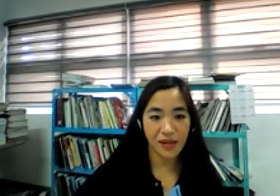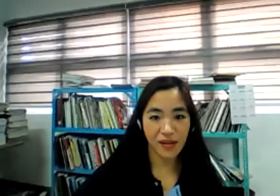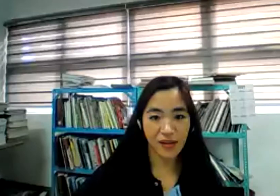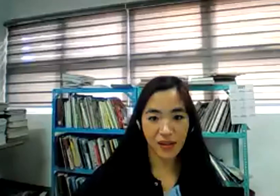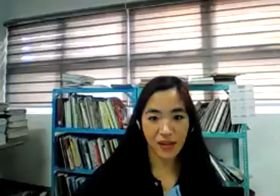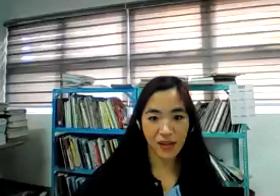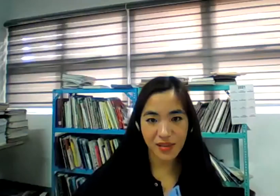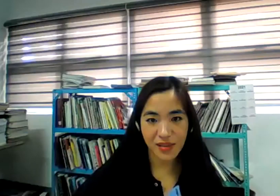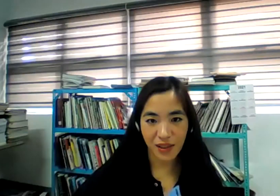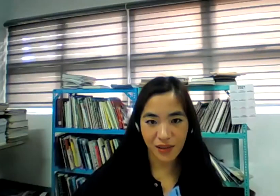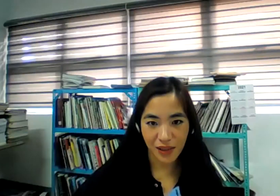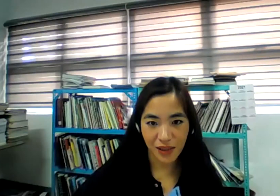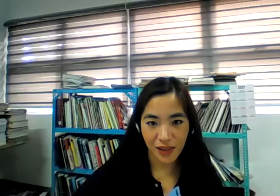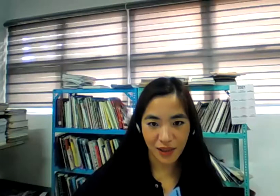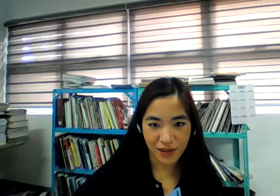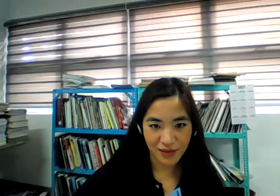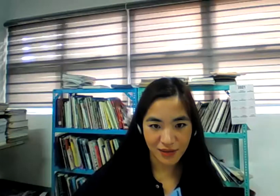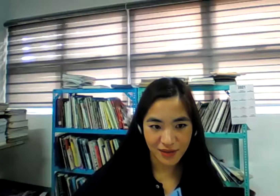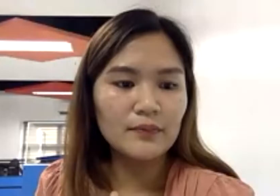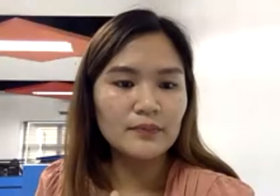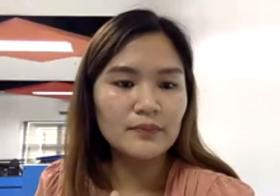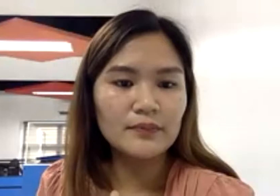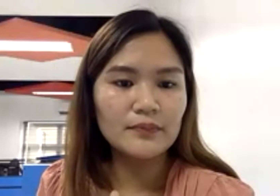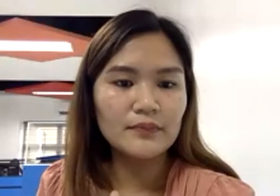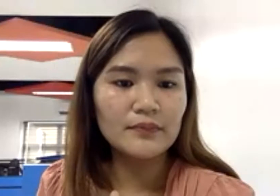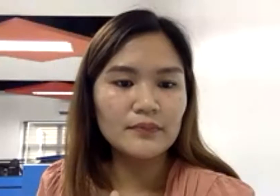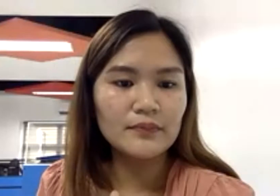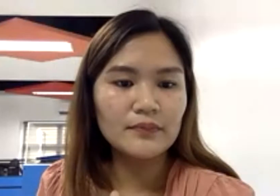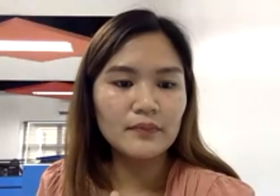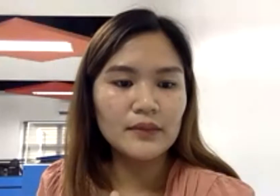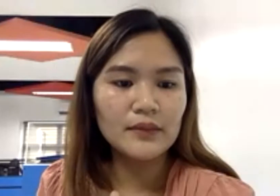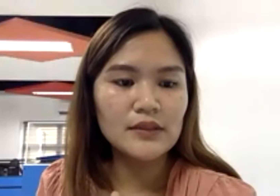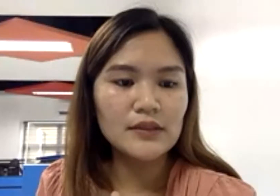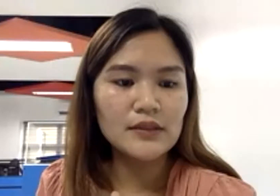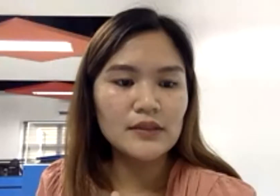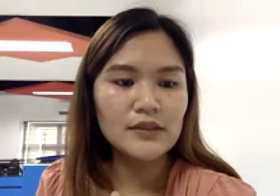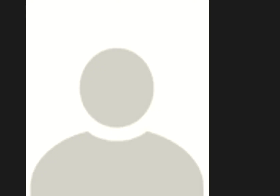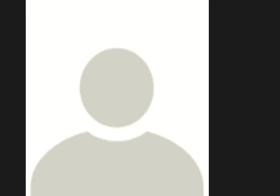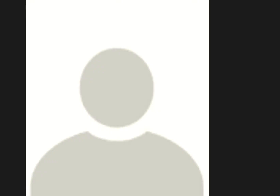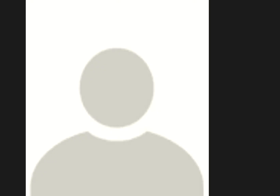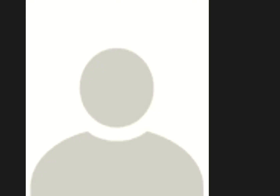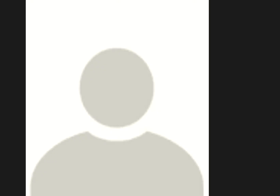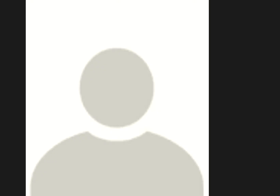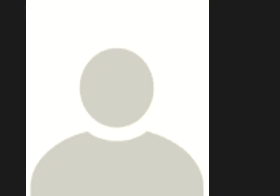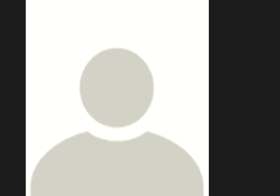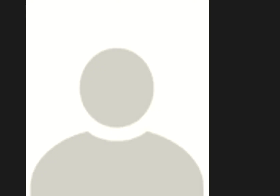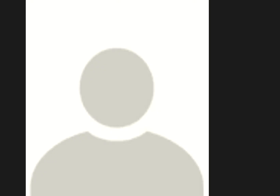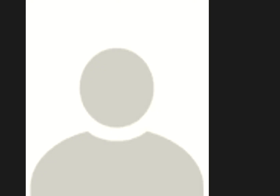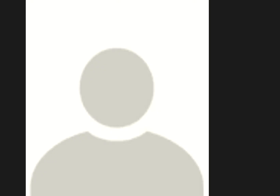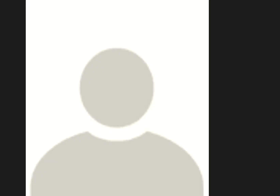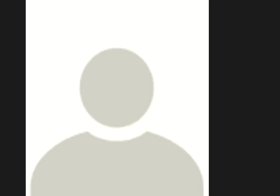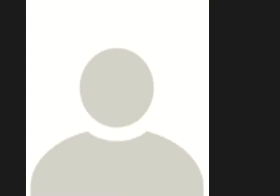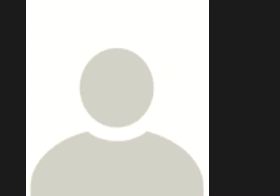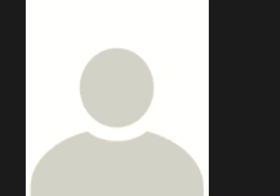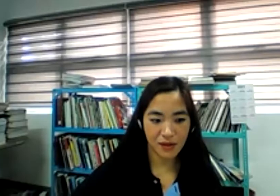Teka lang. Miss Irene, nakamute ka ata. Okay, Hindi.